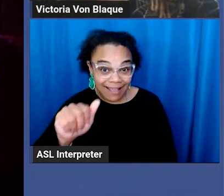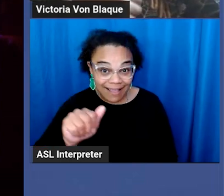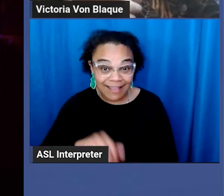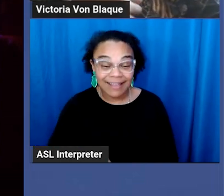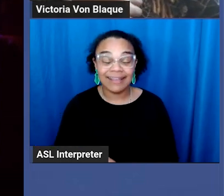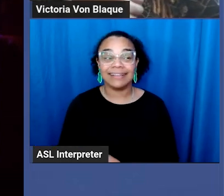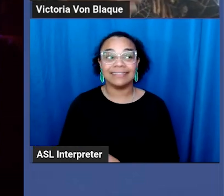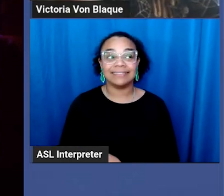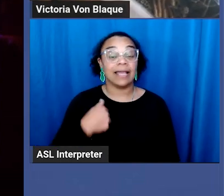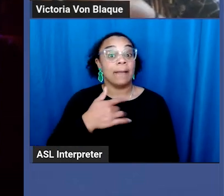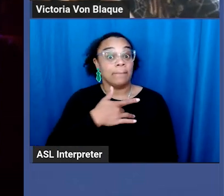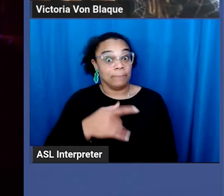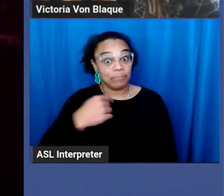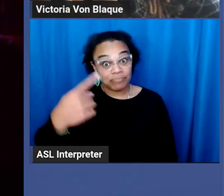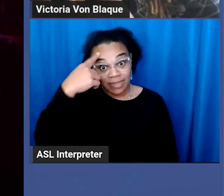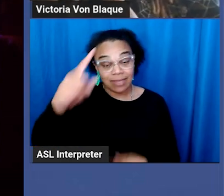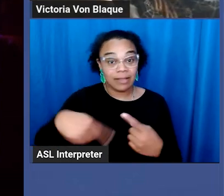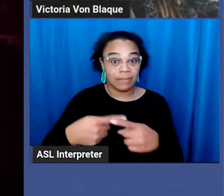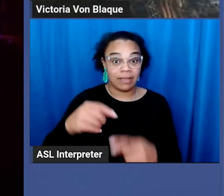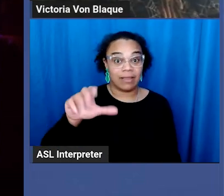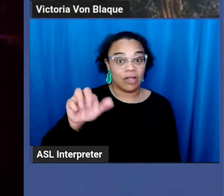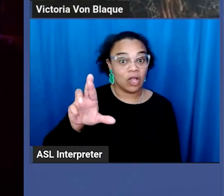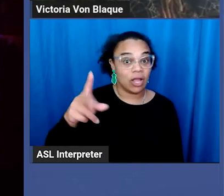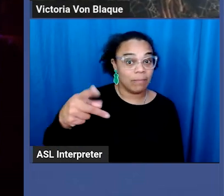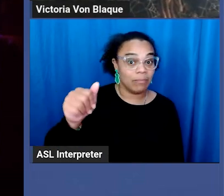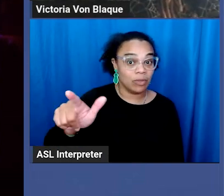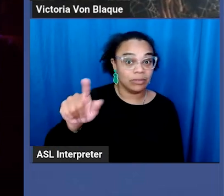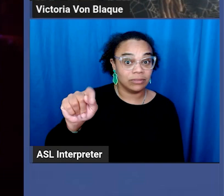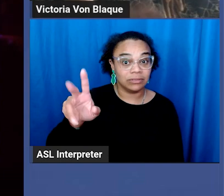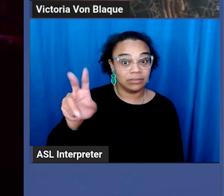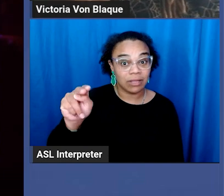I think of carpal tunnel from grabbing the pole.